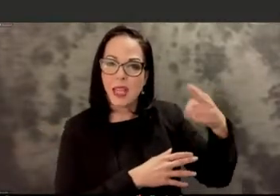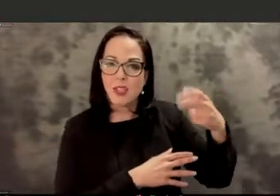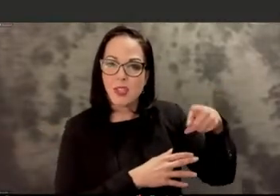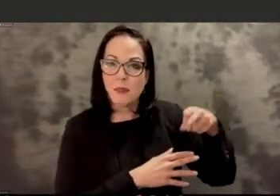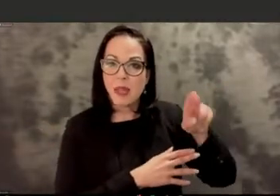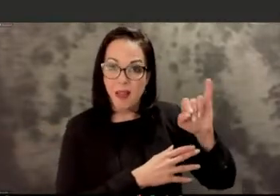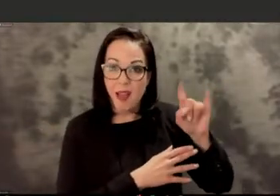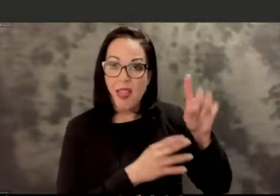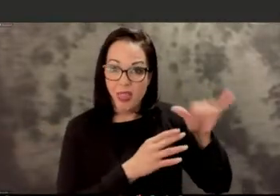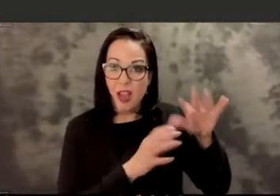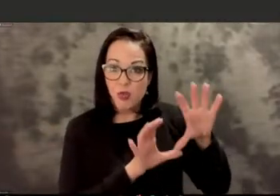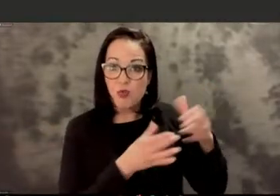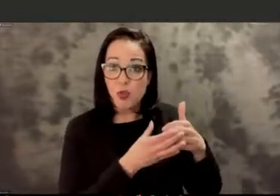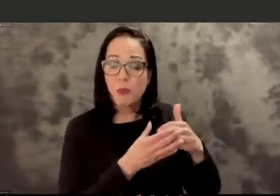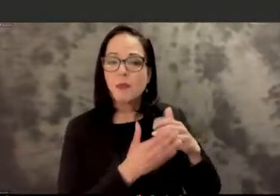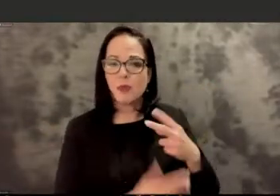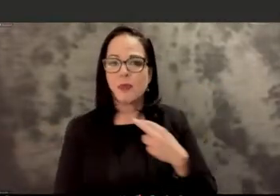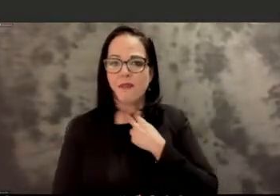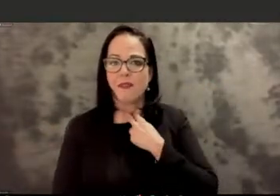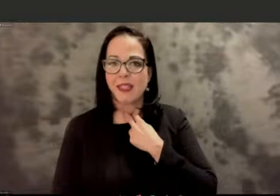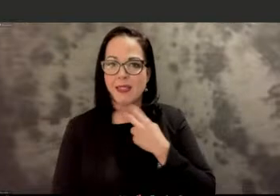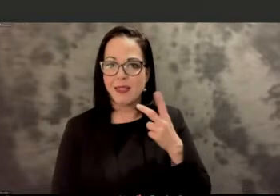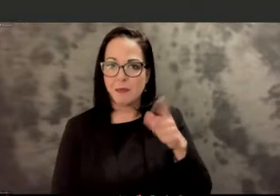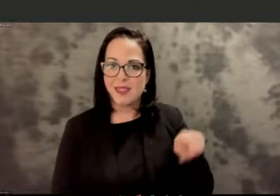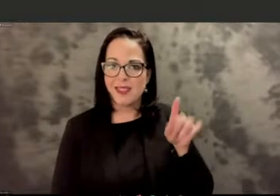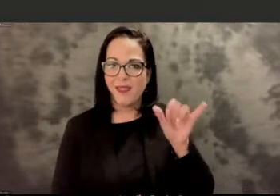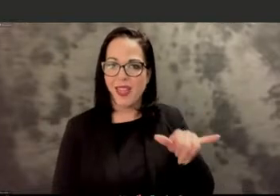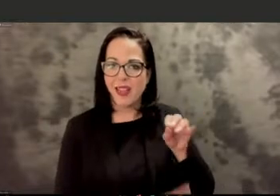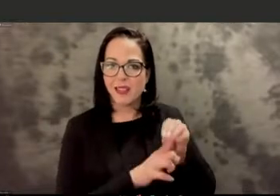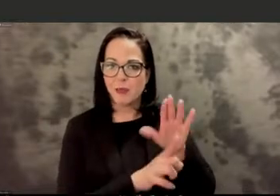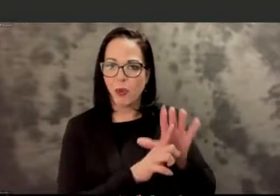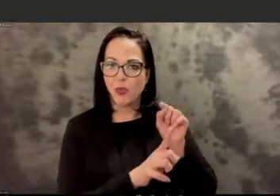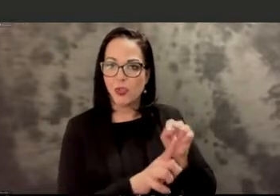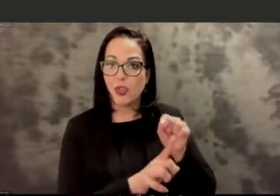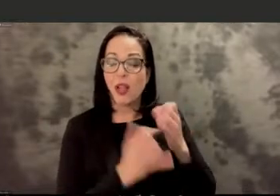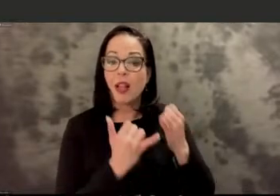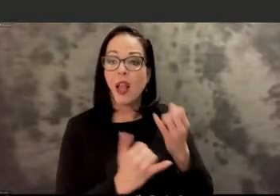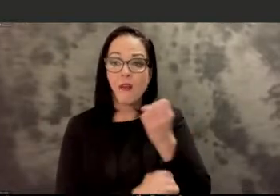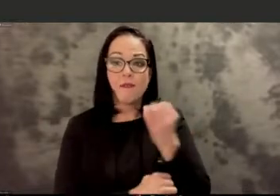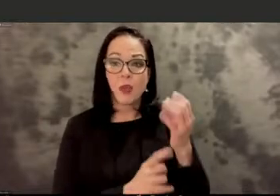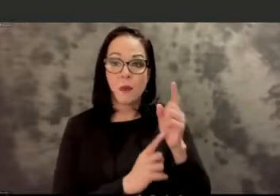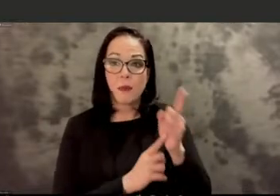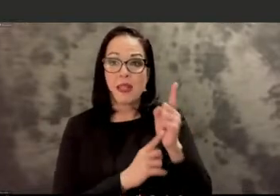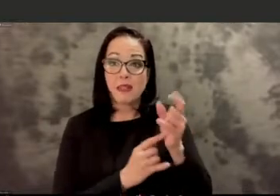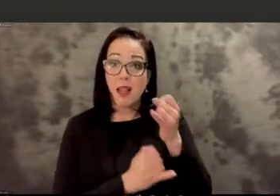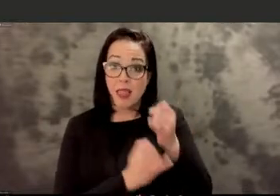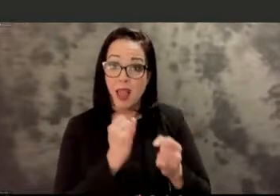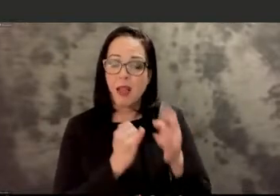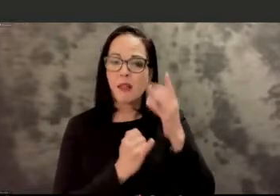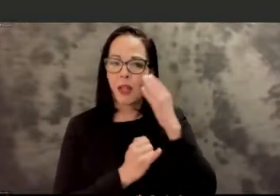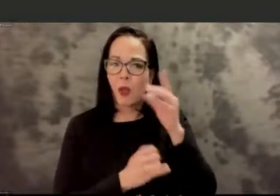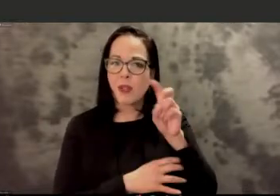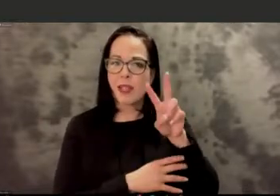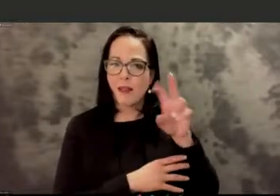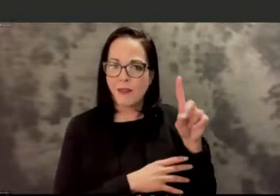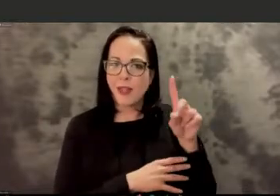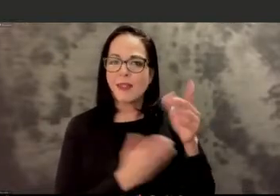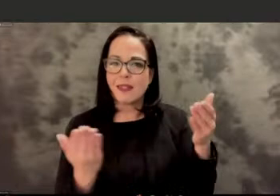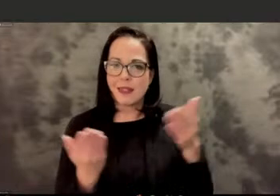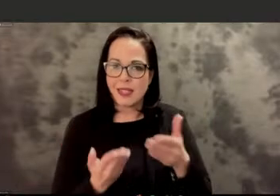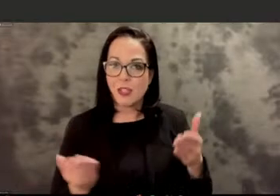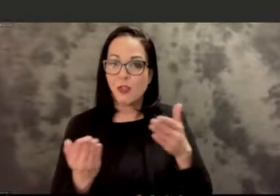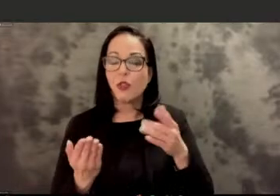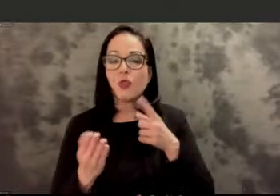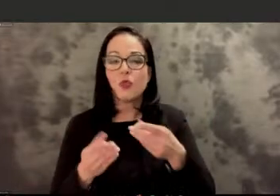such. Now what I'm going to do in the last few minutes, because I know David is on board to give us an overview of